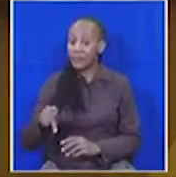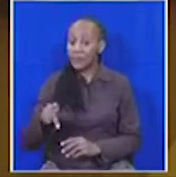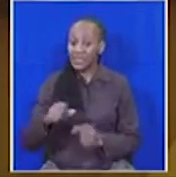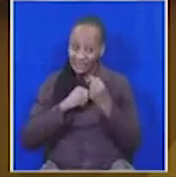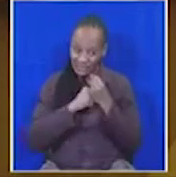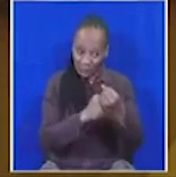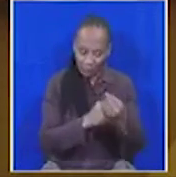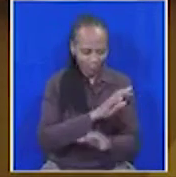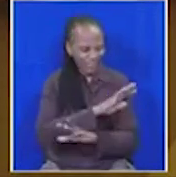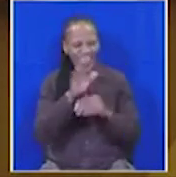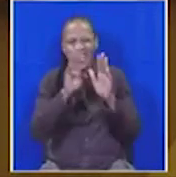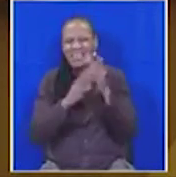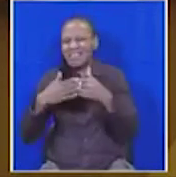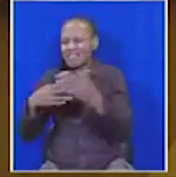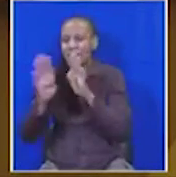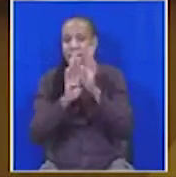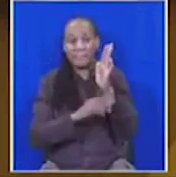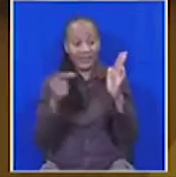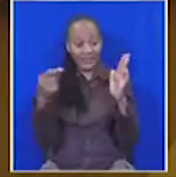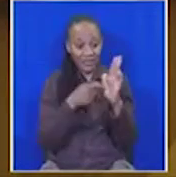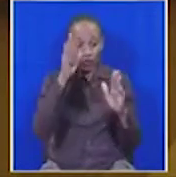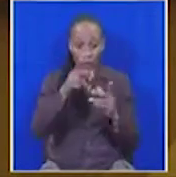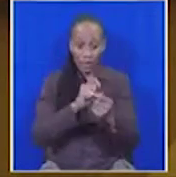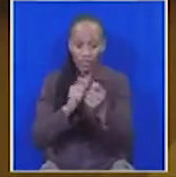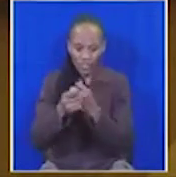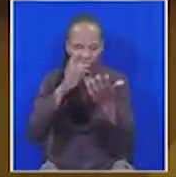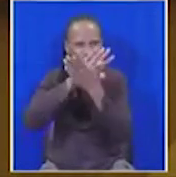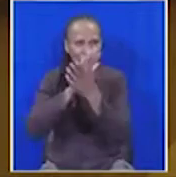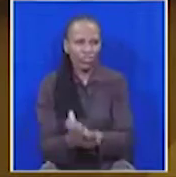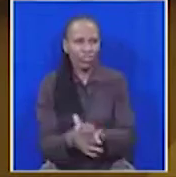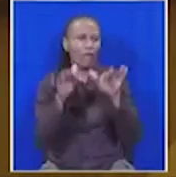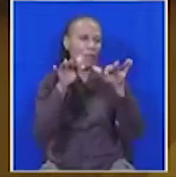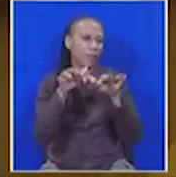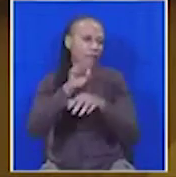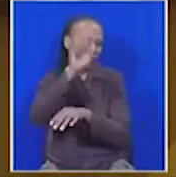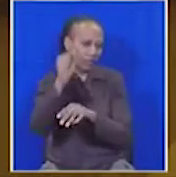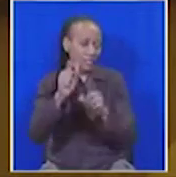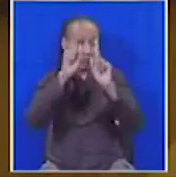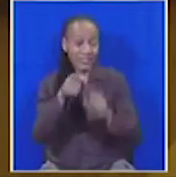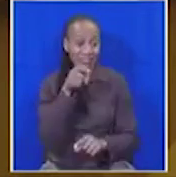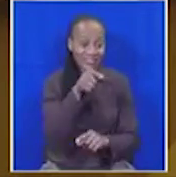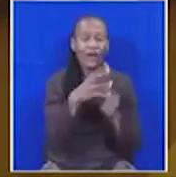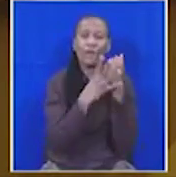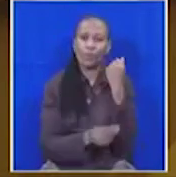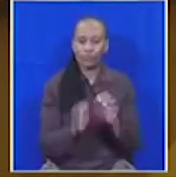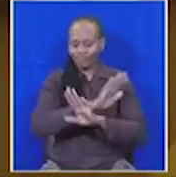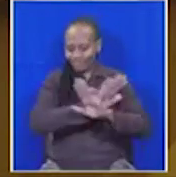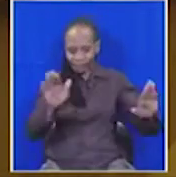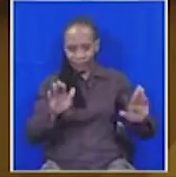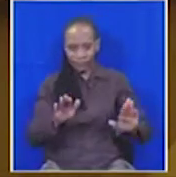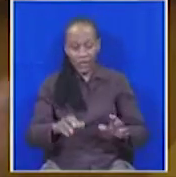support any bill that will destroy our people, especially the poorest of the poor. We will not support